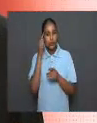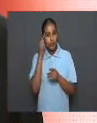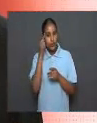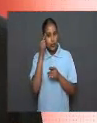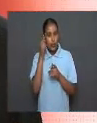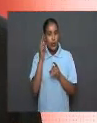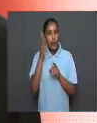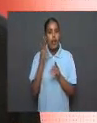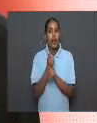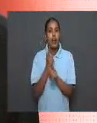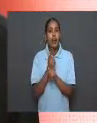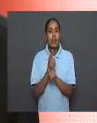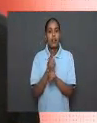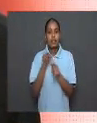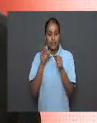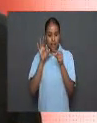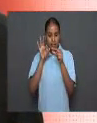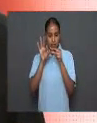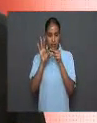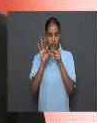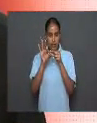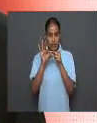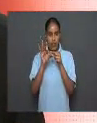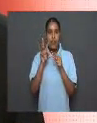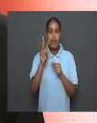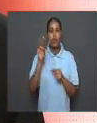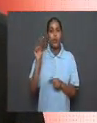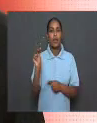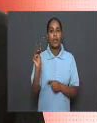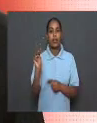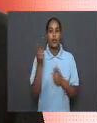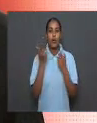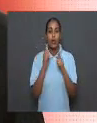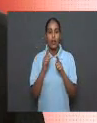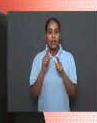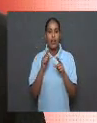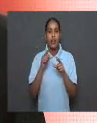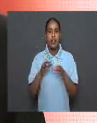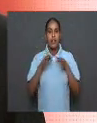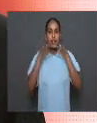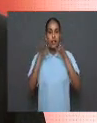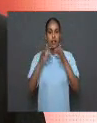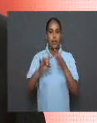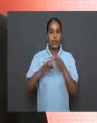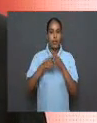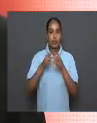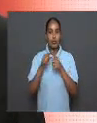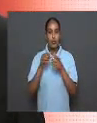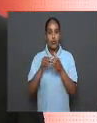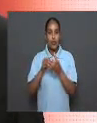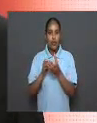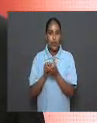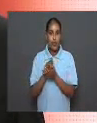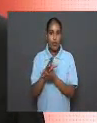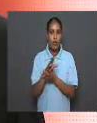will happen to the needle of the voltmeter when current begins to flow